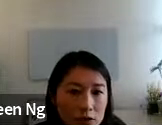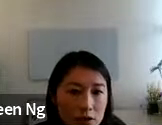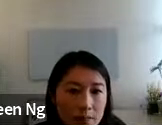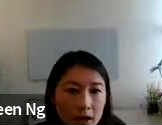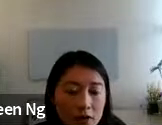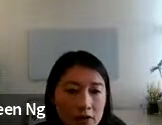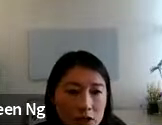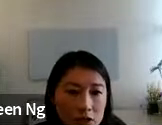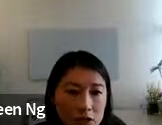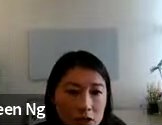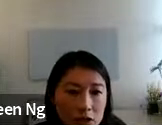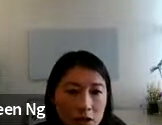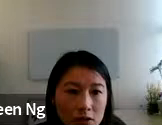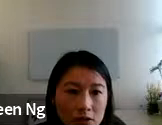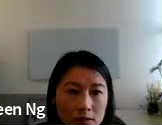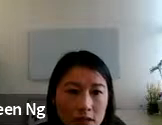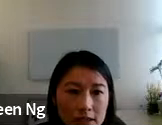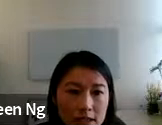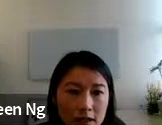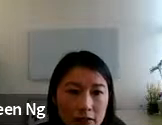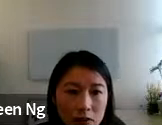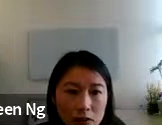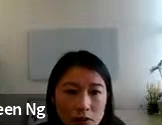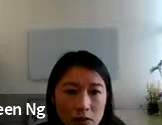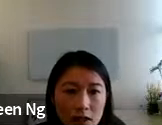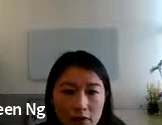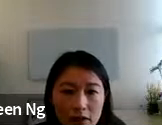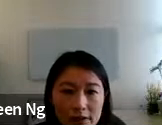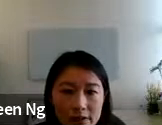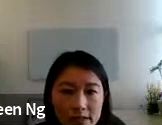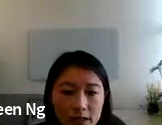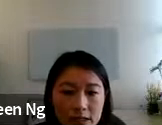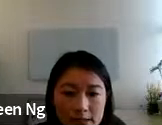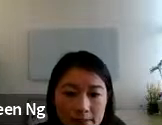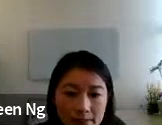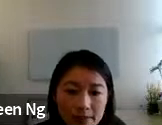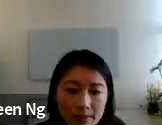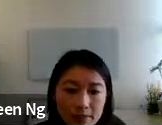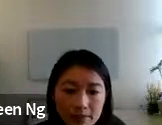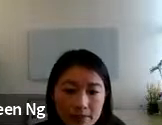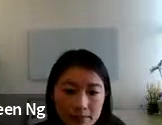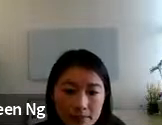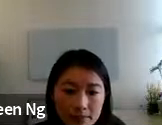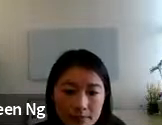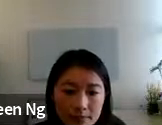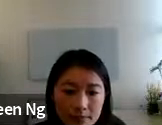Next, I will turn it back over to Dr. Moss to cover local recovery and resilience.